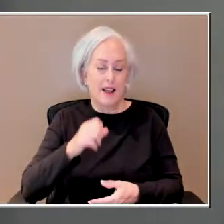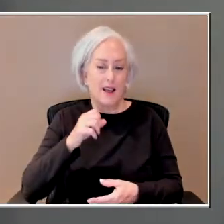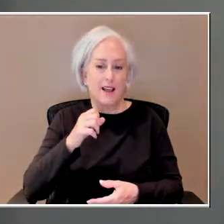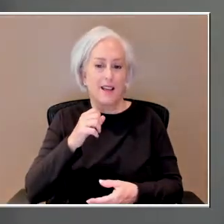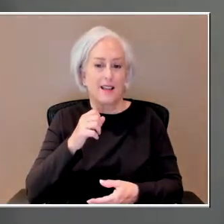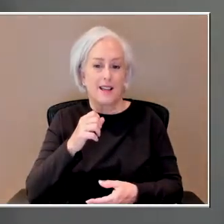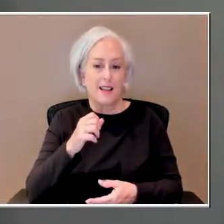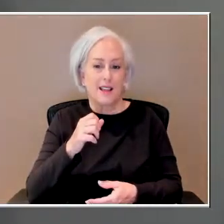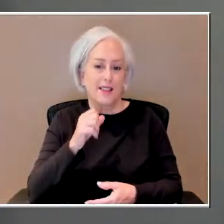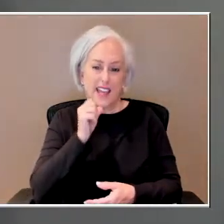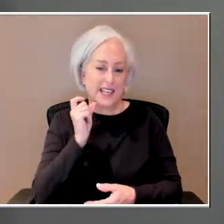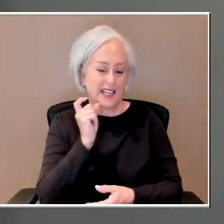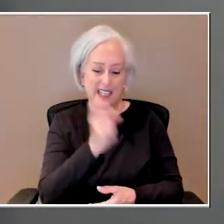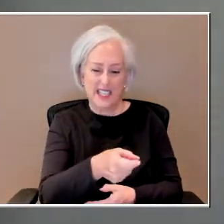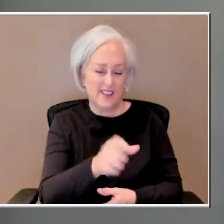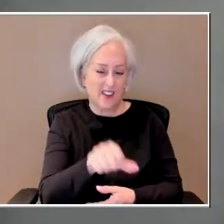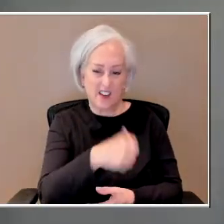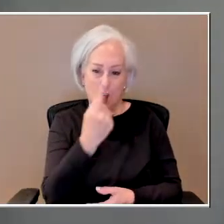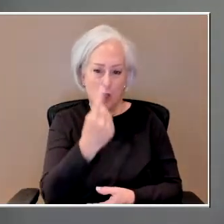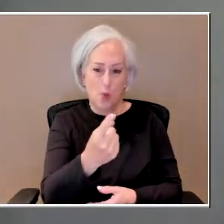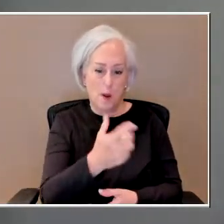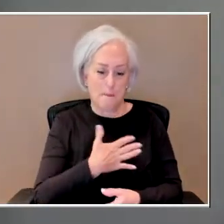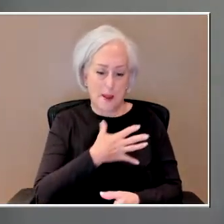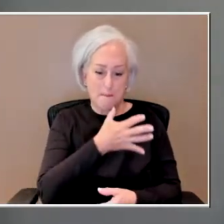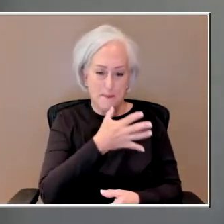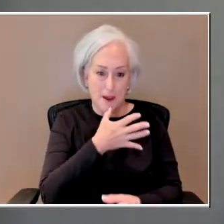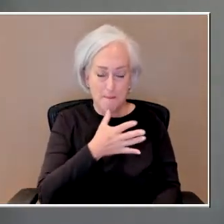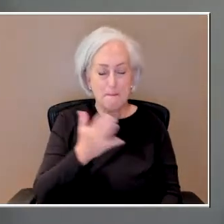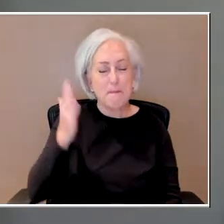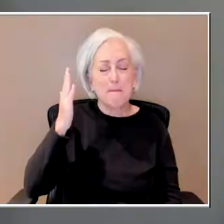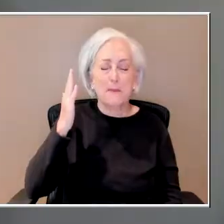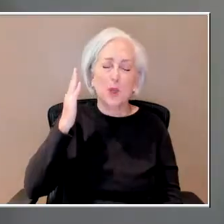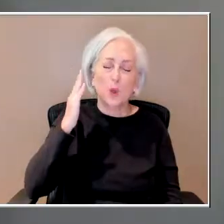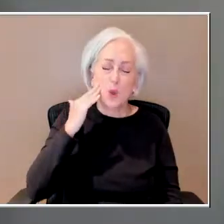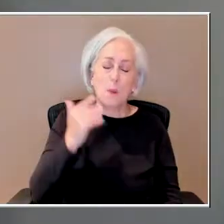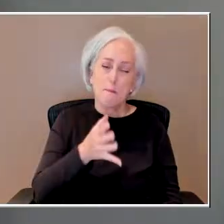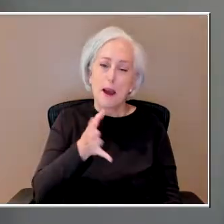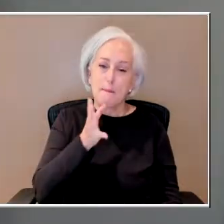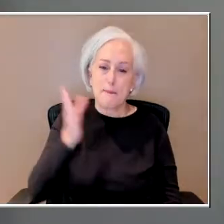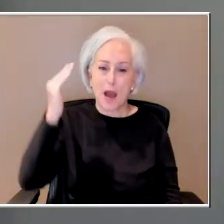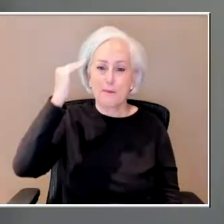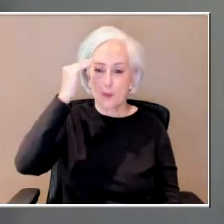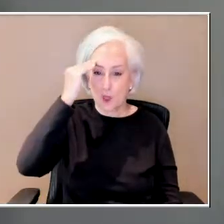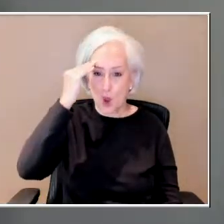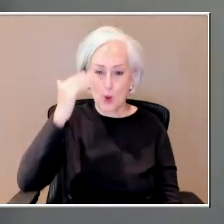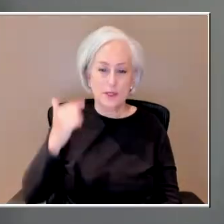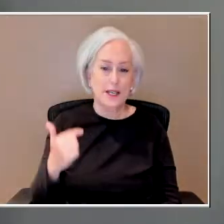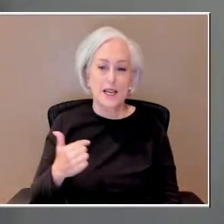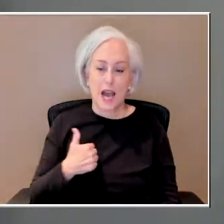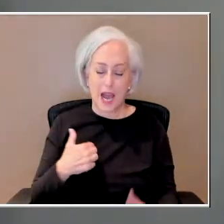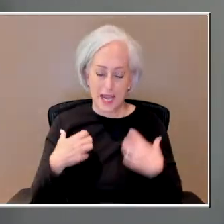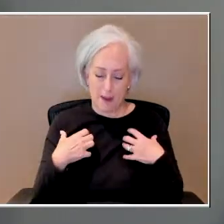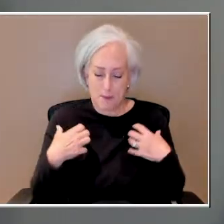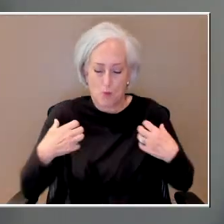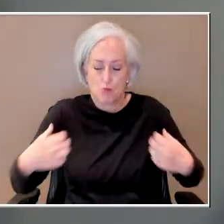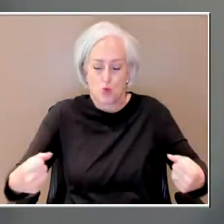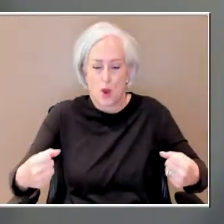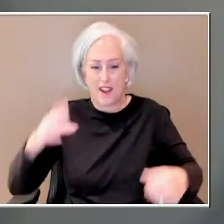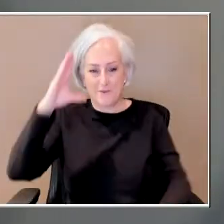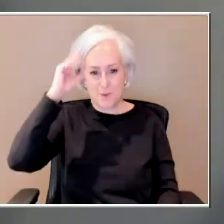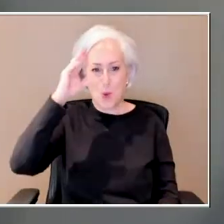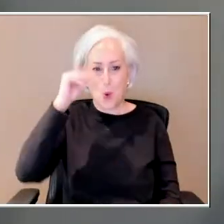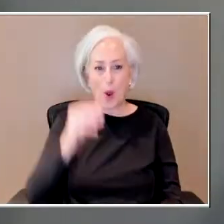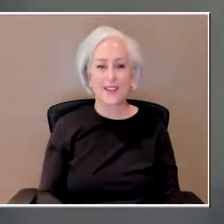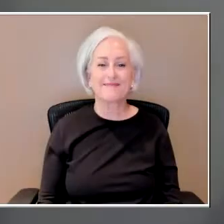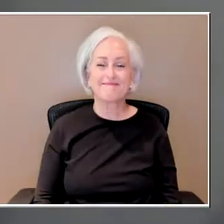I mean, my mom knows I'm such a brave little boy. You